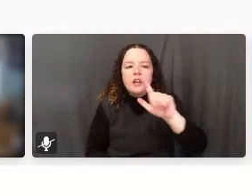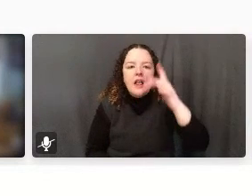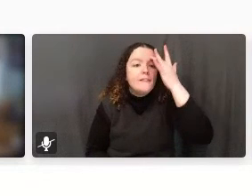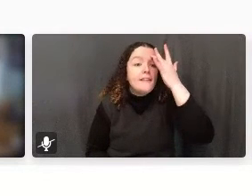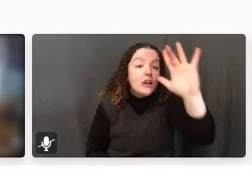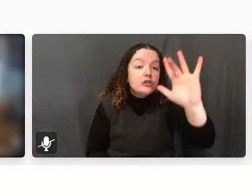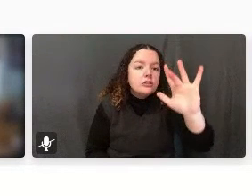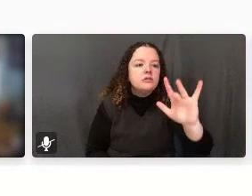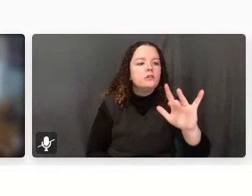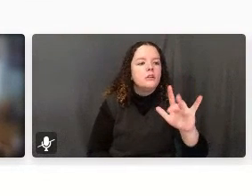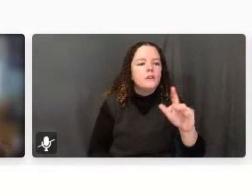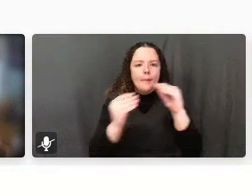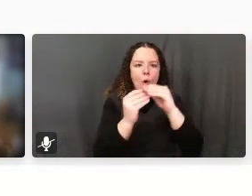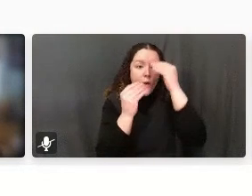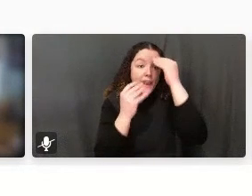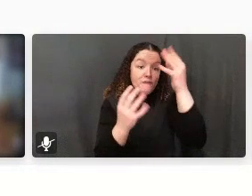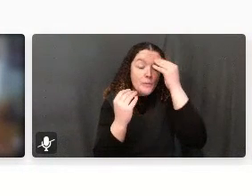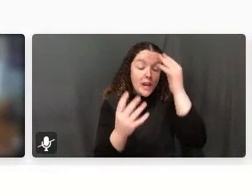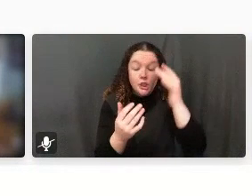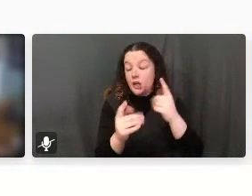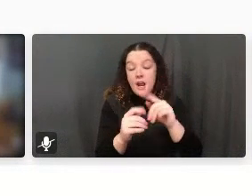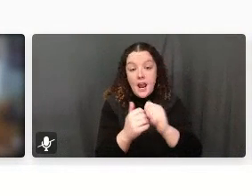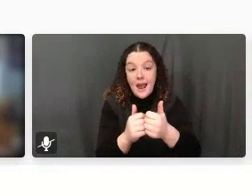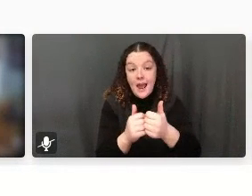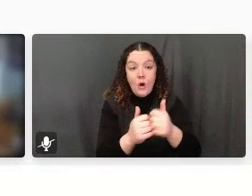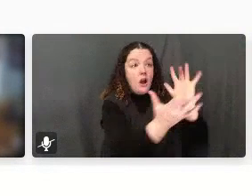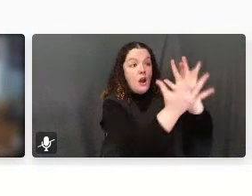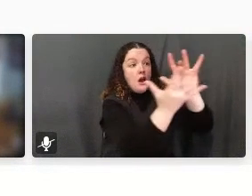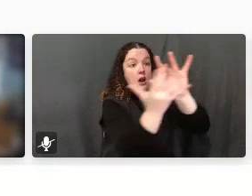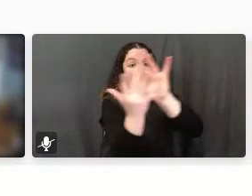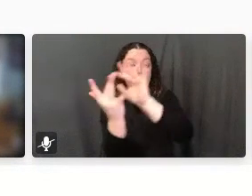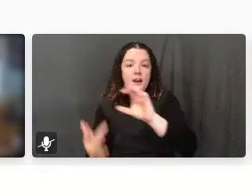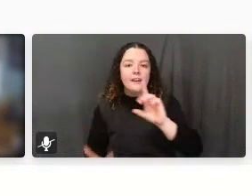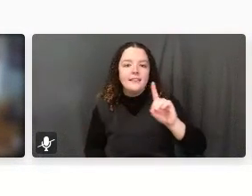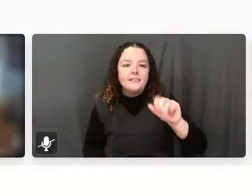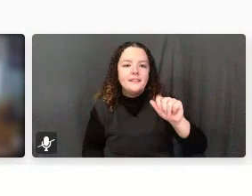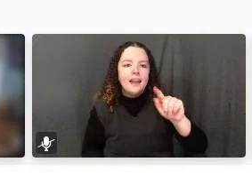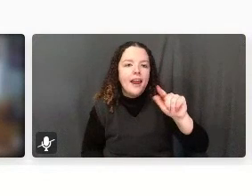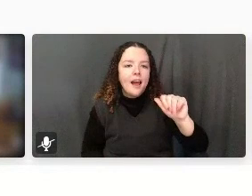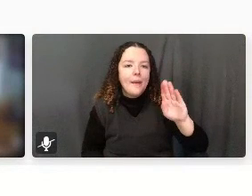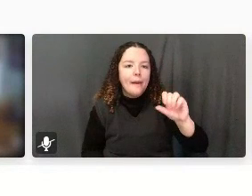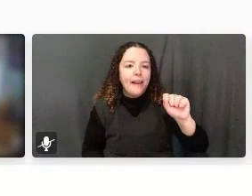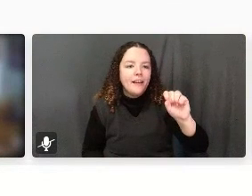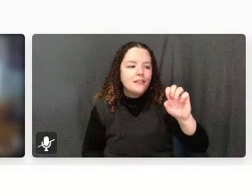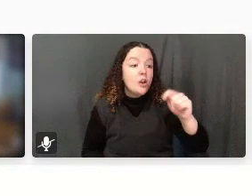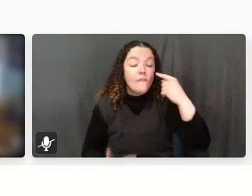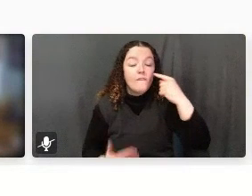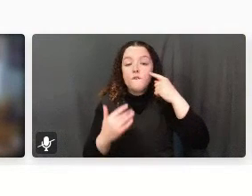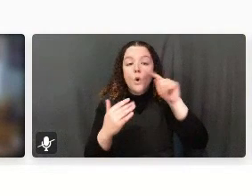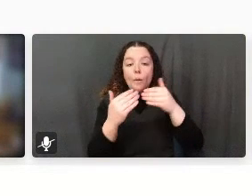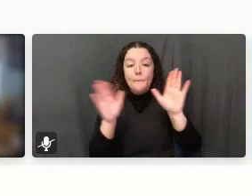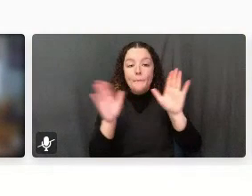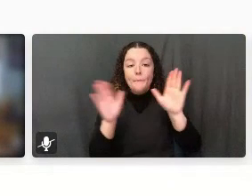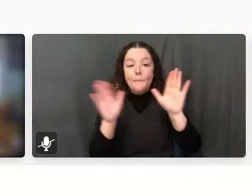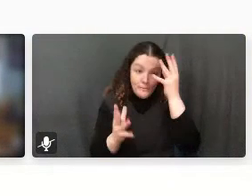by contacting lots of databases online for publicly available information." So people might have signed up for Nutshell, but not knew the full